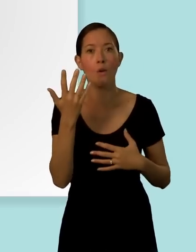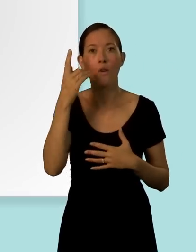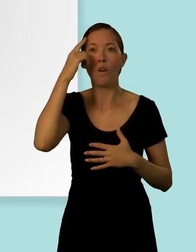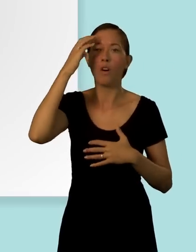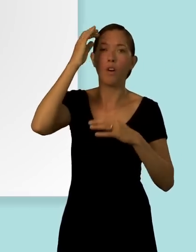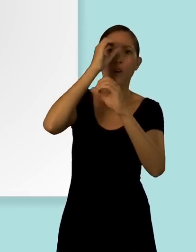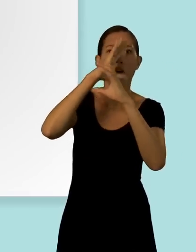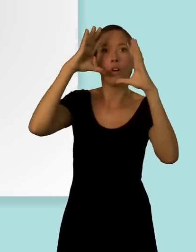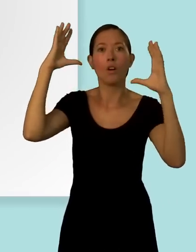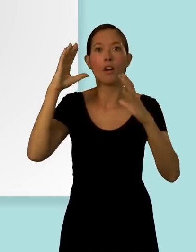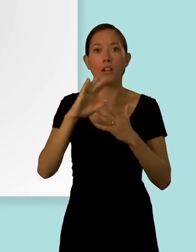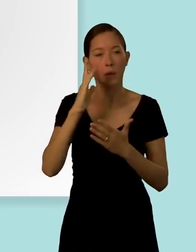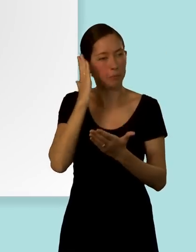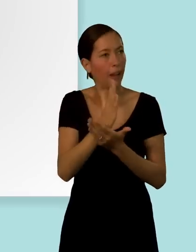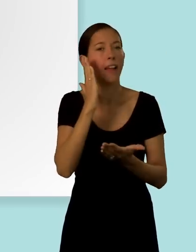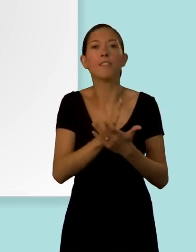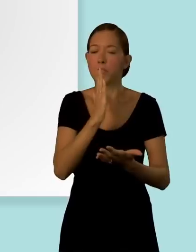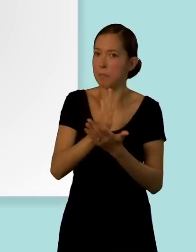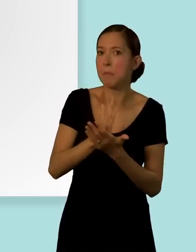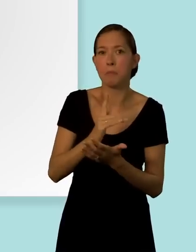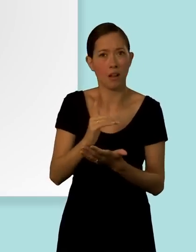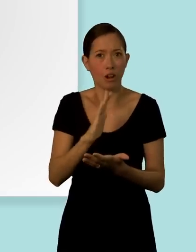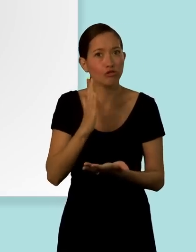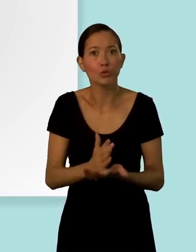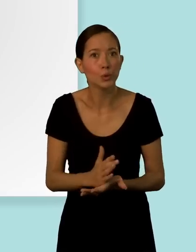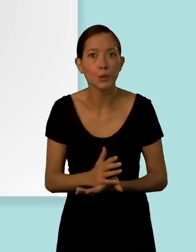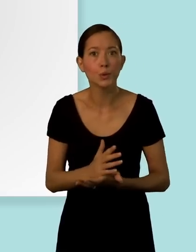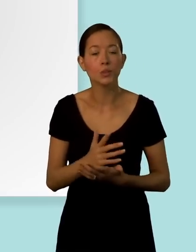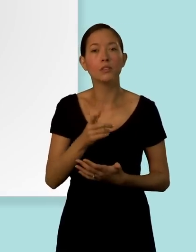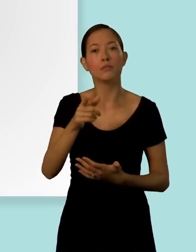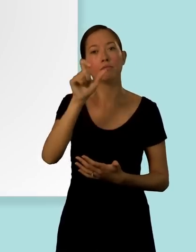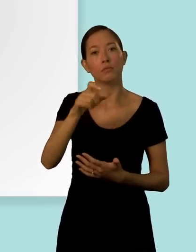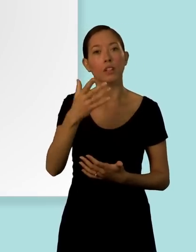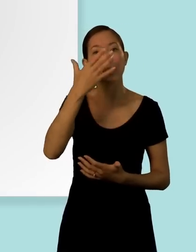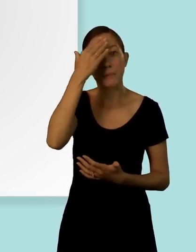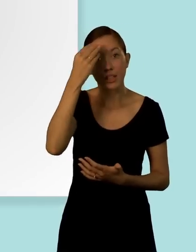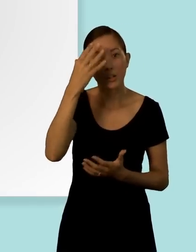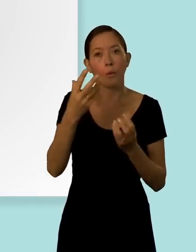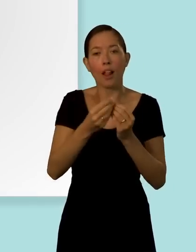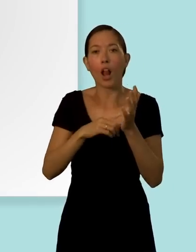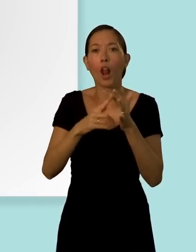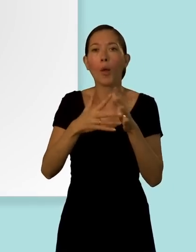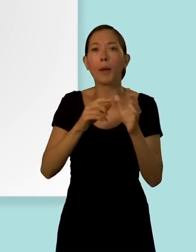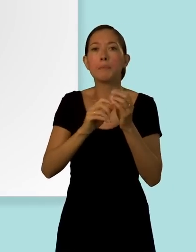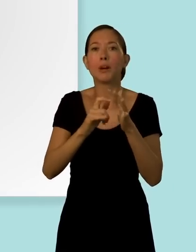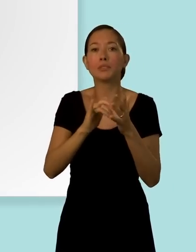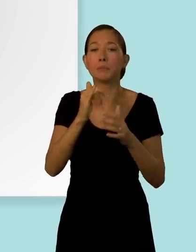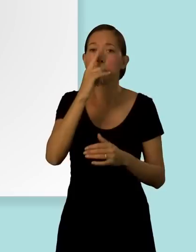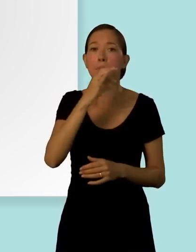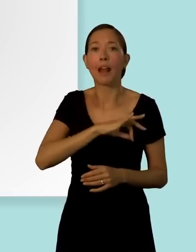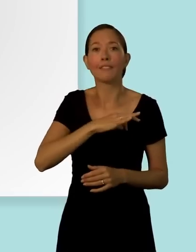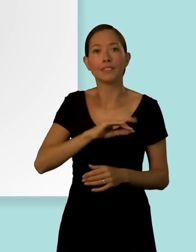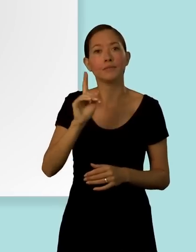which is when they believe things that aren't true, someone with dementia with Lewy bodies might benefit from one of the 3